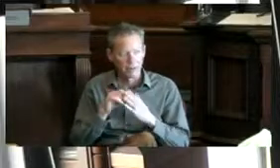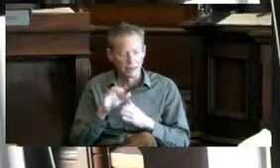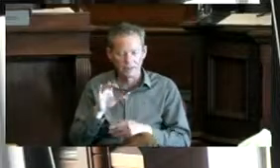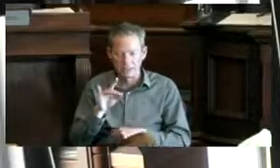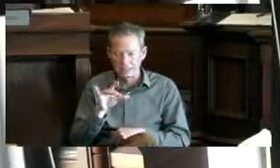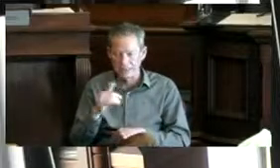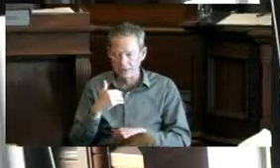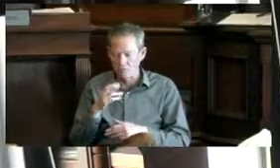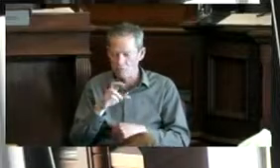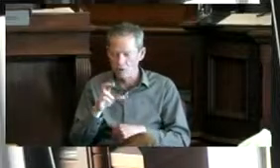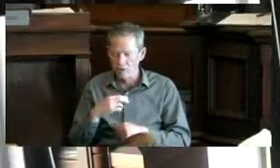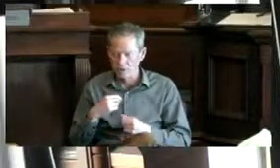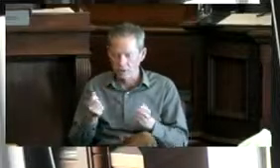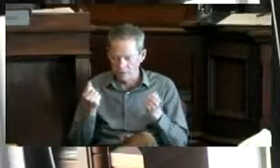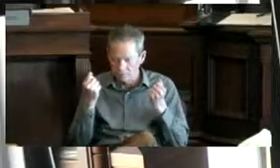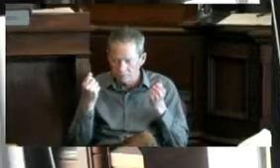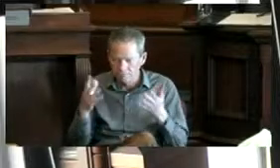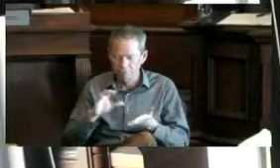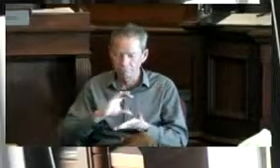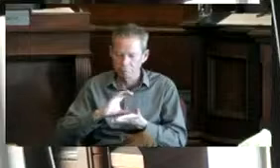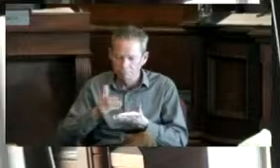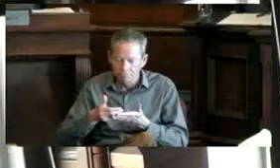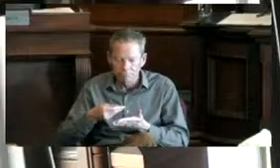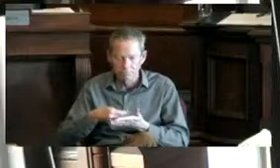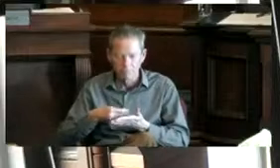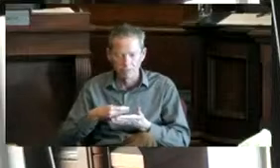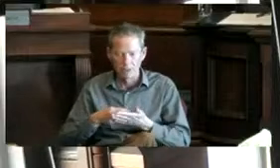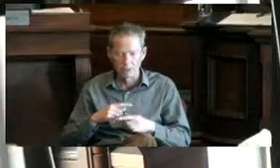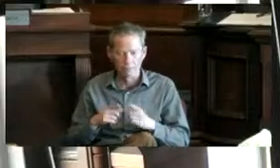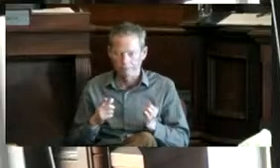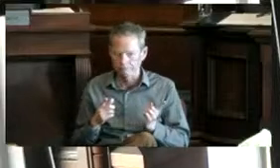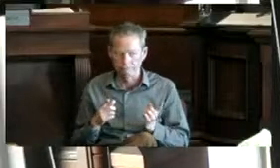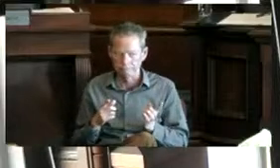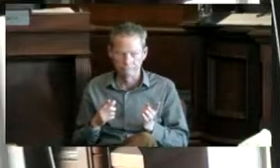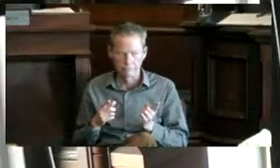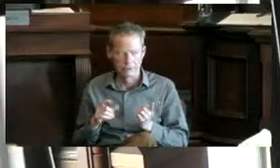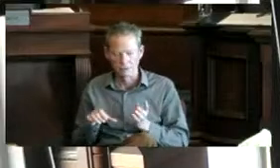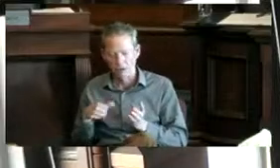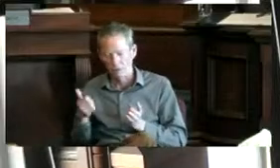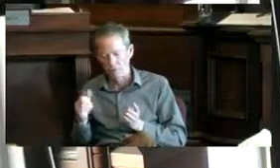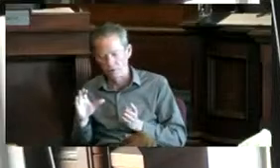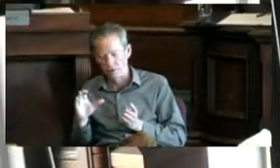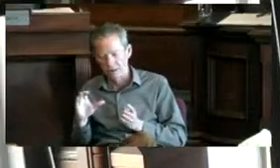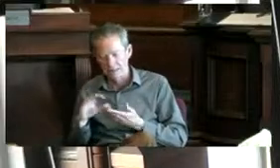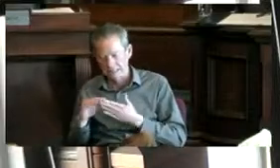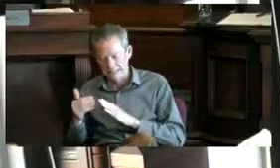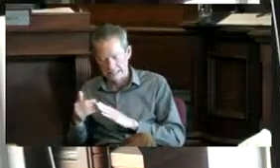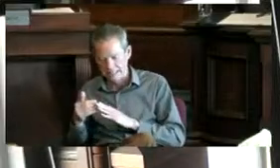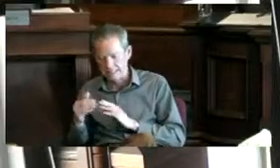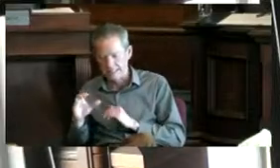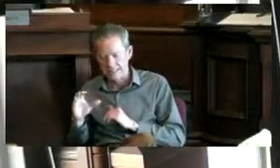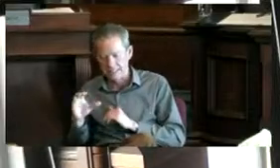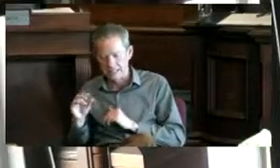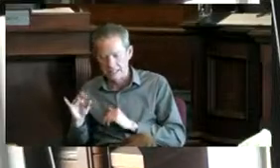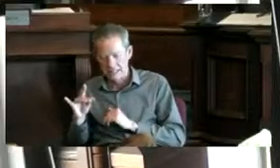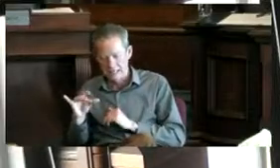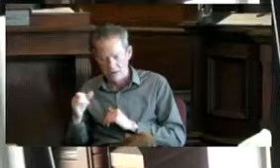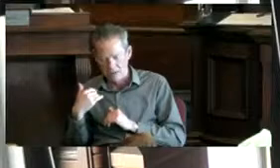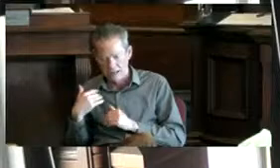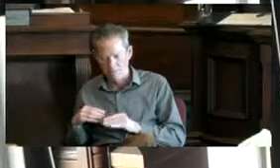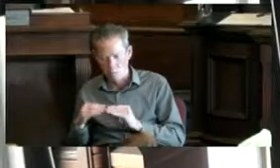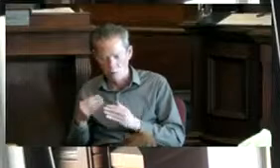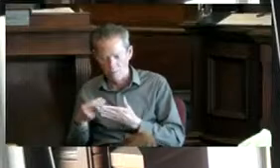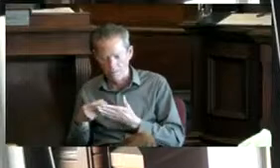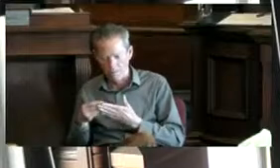this endless pot of money, but there are other entities, including the school district, county, state, that have much larger dollars than us. So we have to be very careful, to your